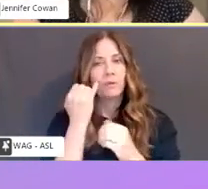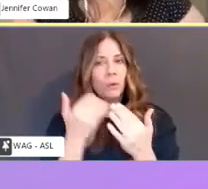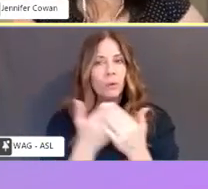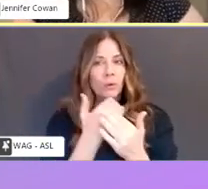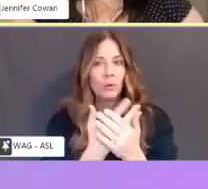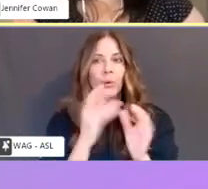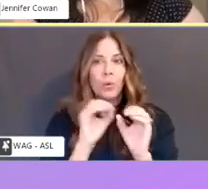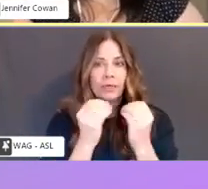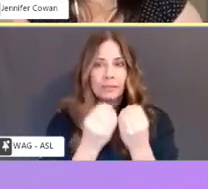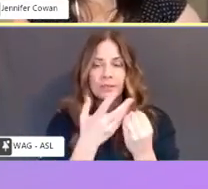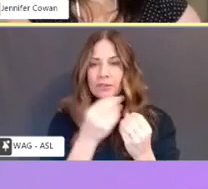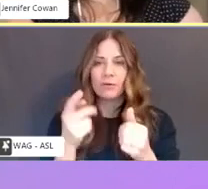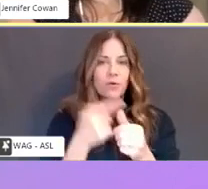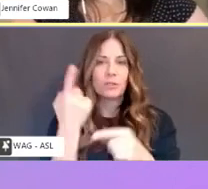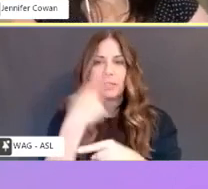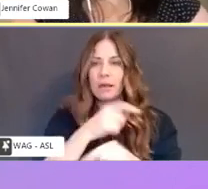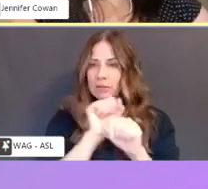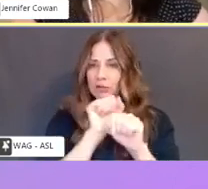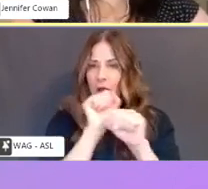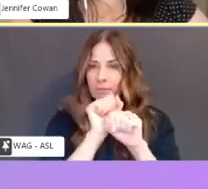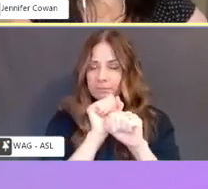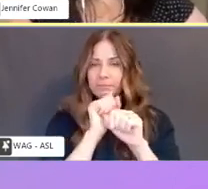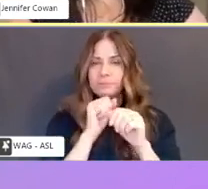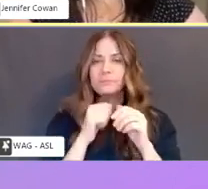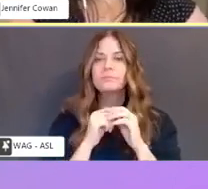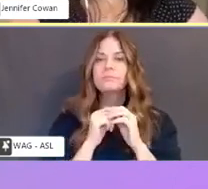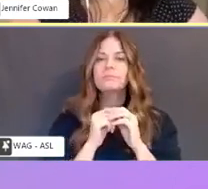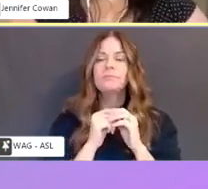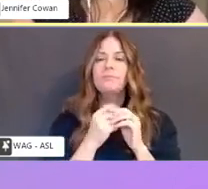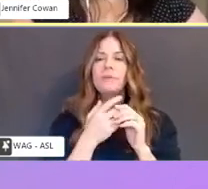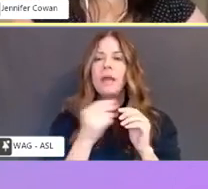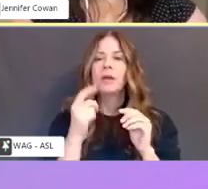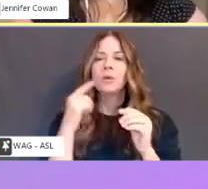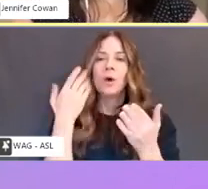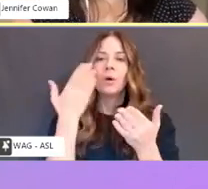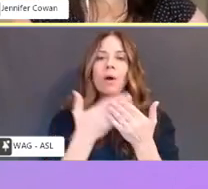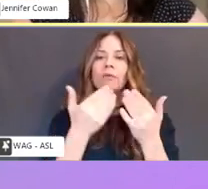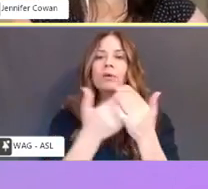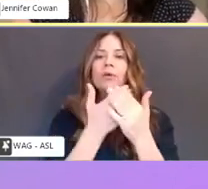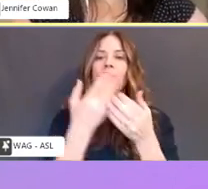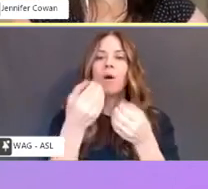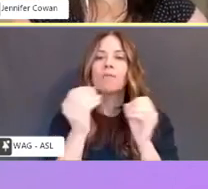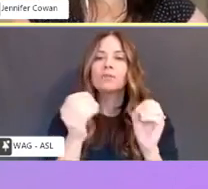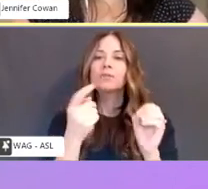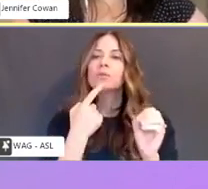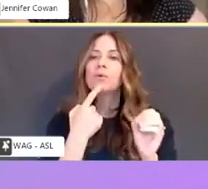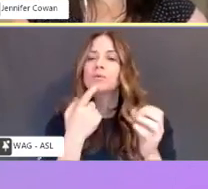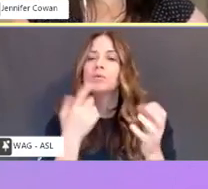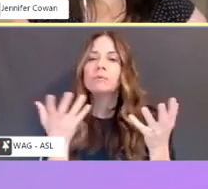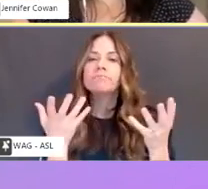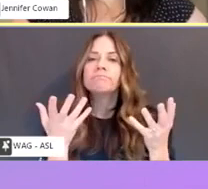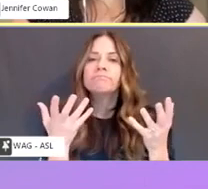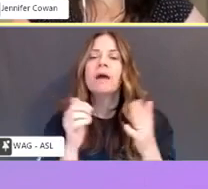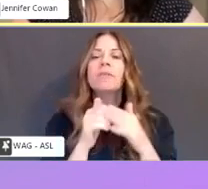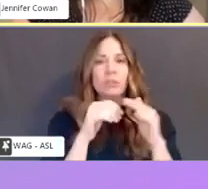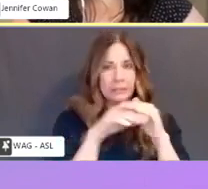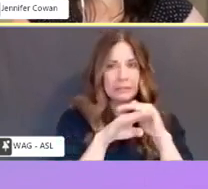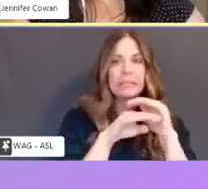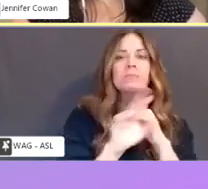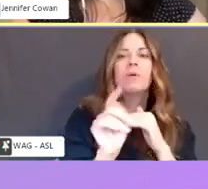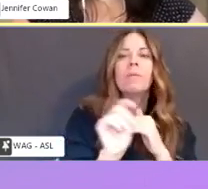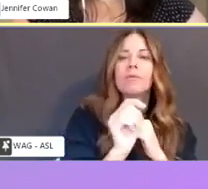an organization. It's your first day on the job, and you arrive at your new office and you're told that there is an accessible